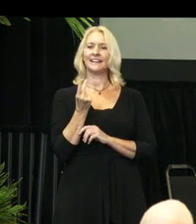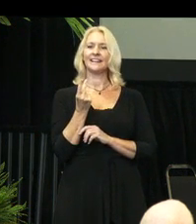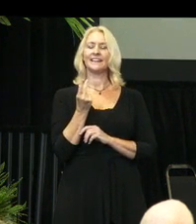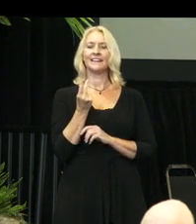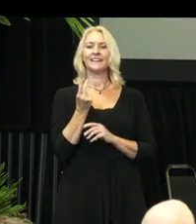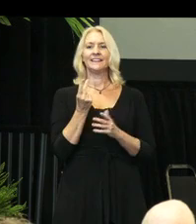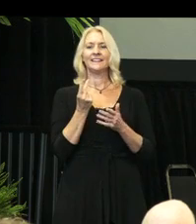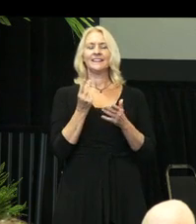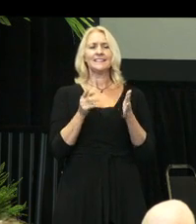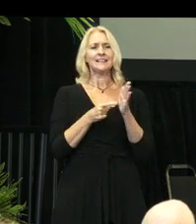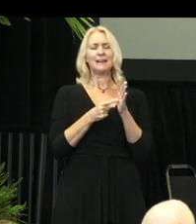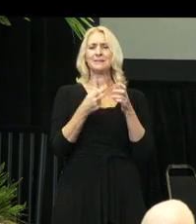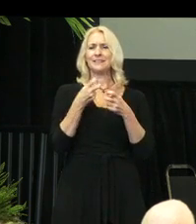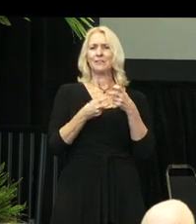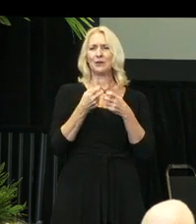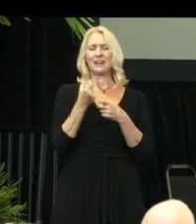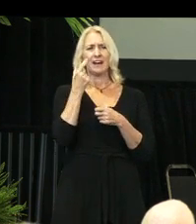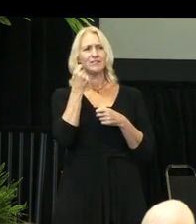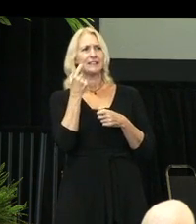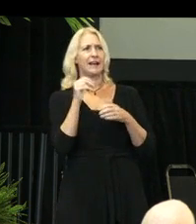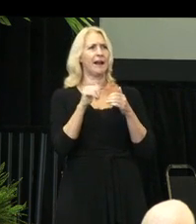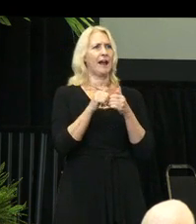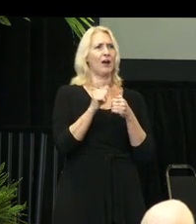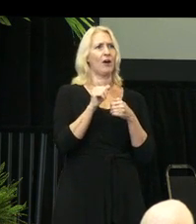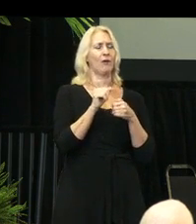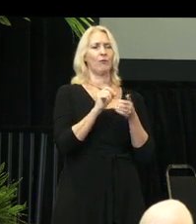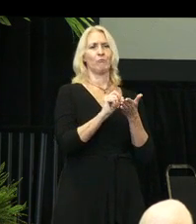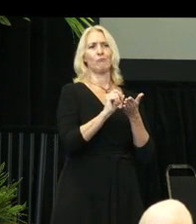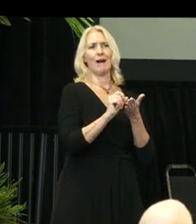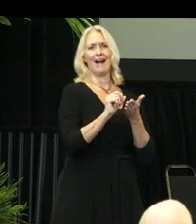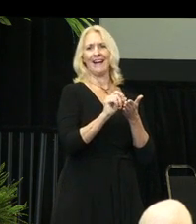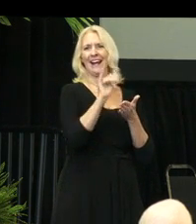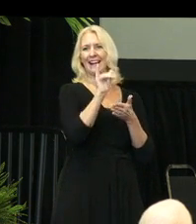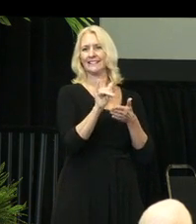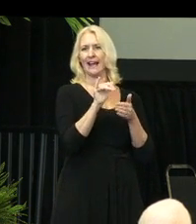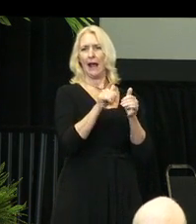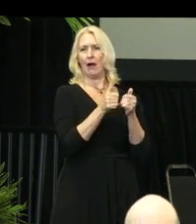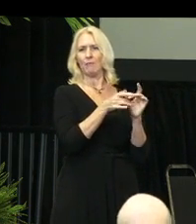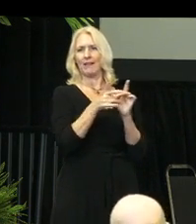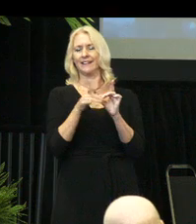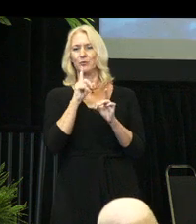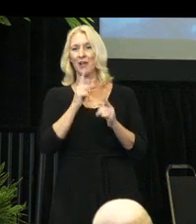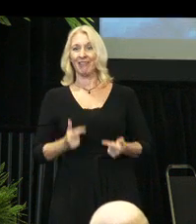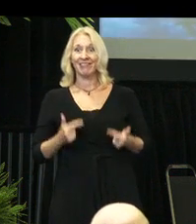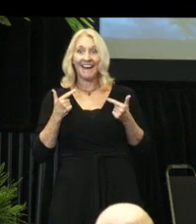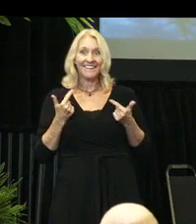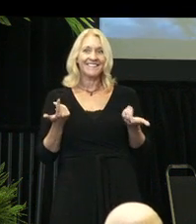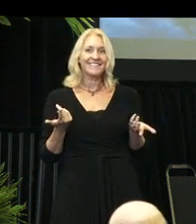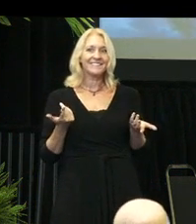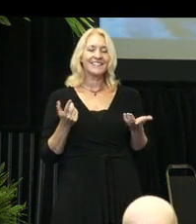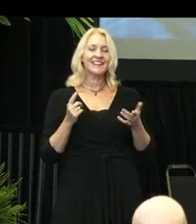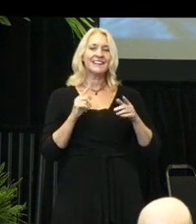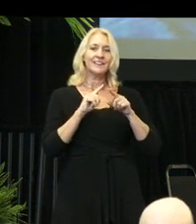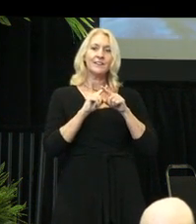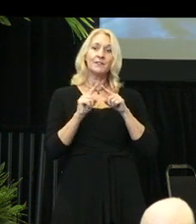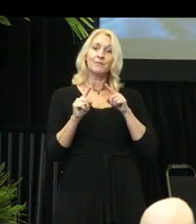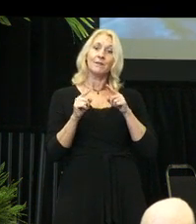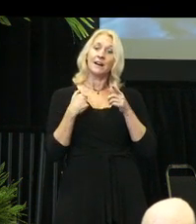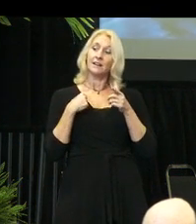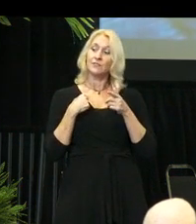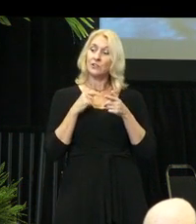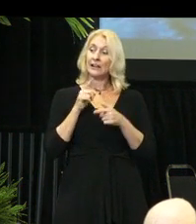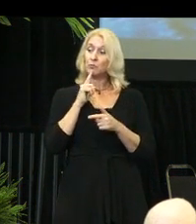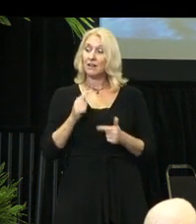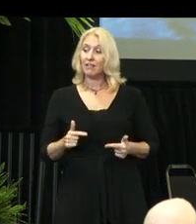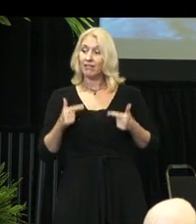hard to apply an essay, a lesson about how to write an essay to real life, but being able to take a real life scenario and apply what you've learned in school